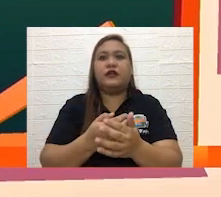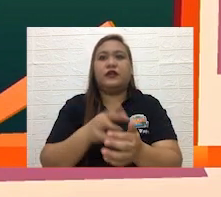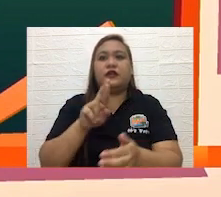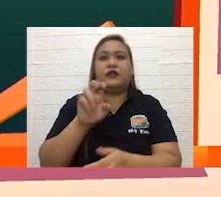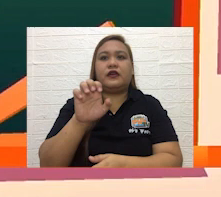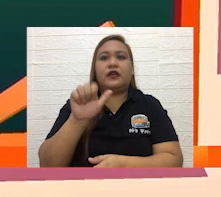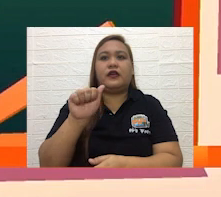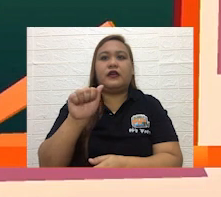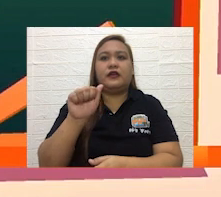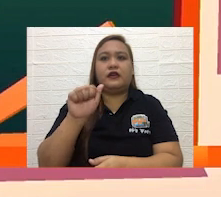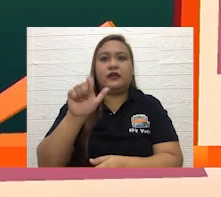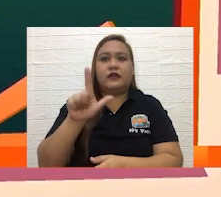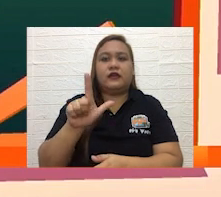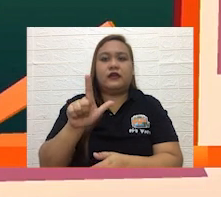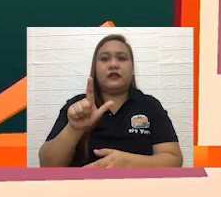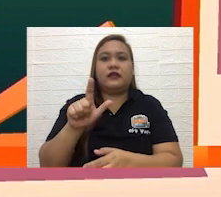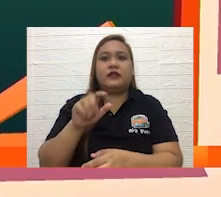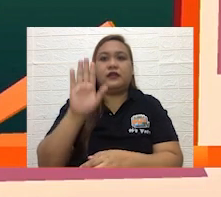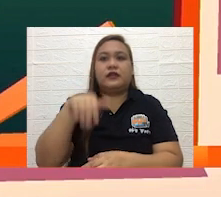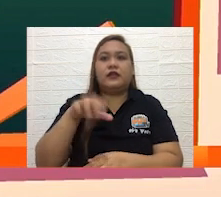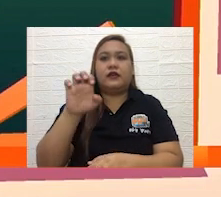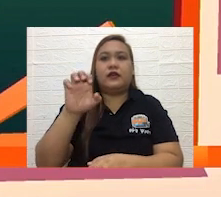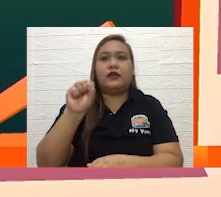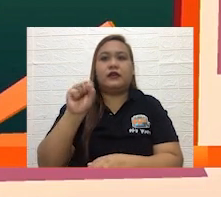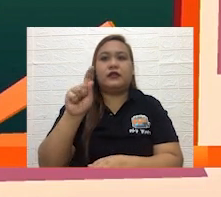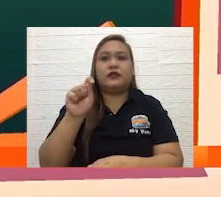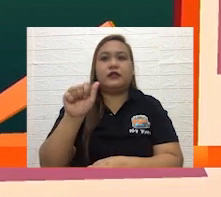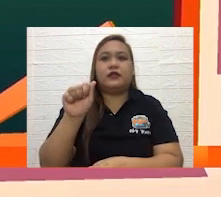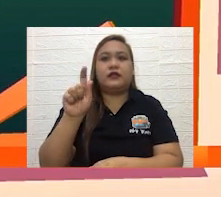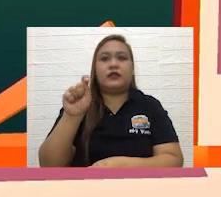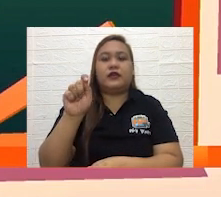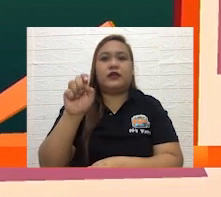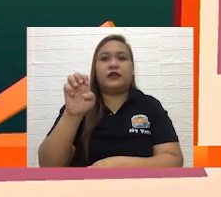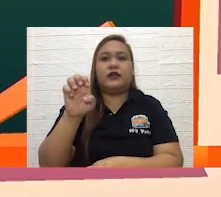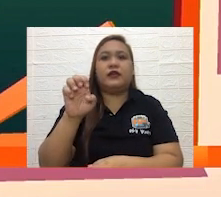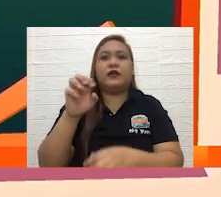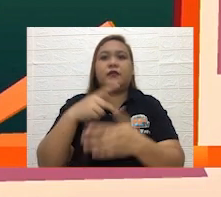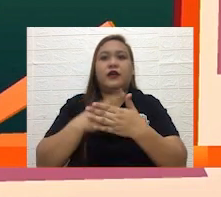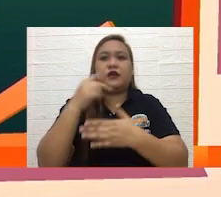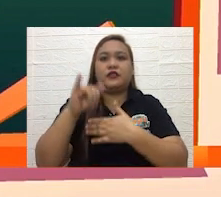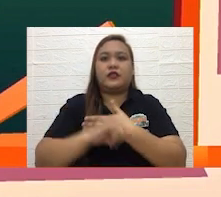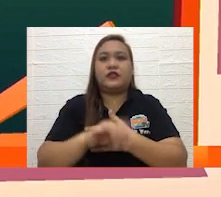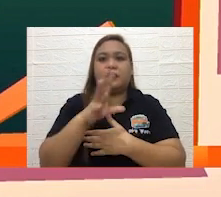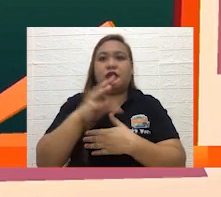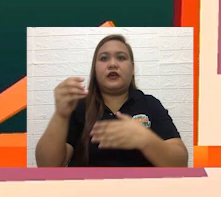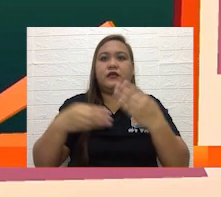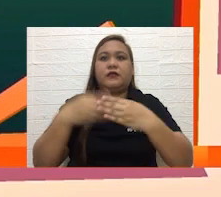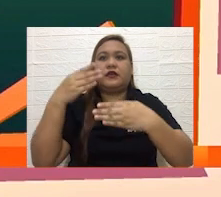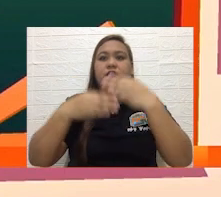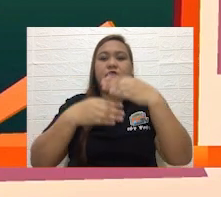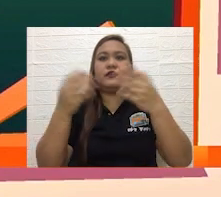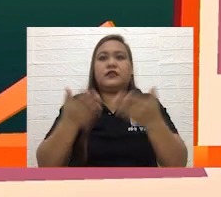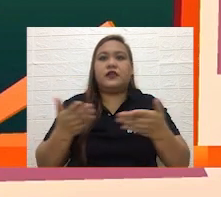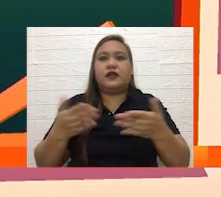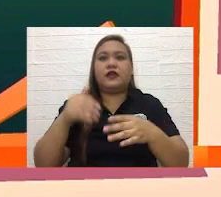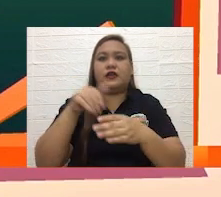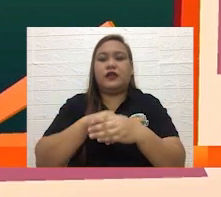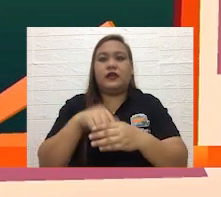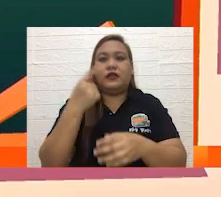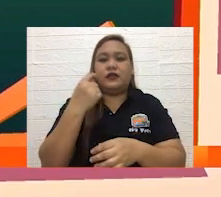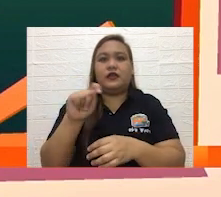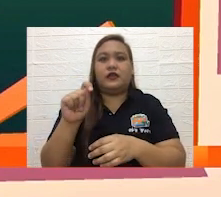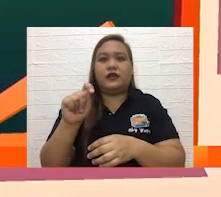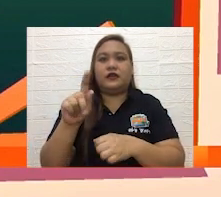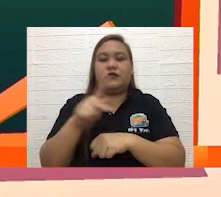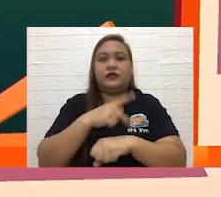going to build something, you must make sure that the design, materials, and other actual process of construction